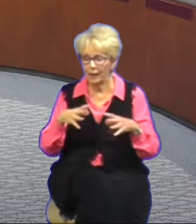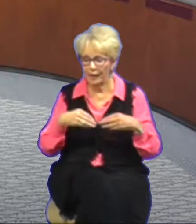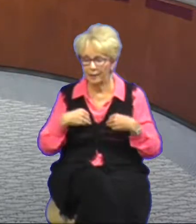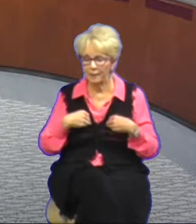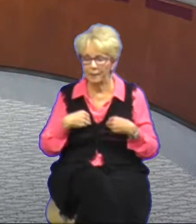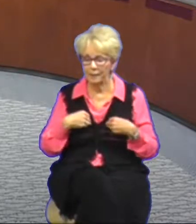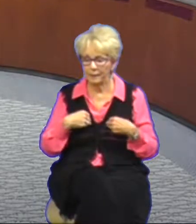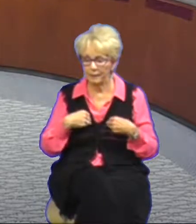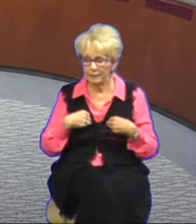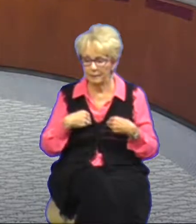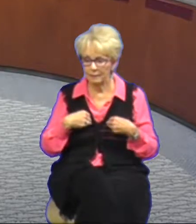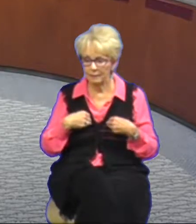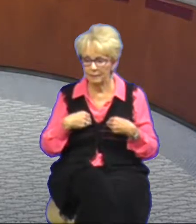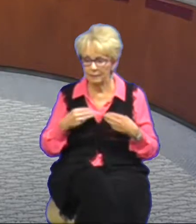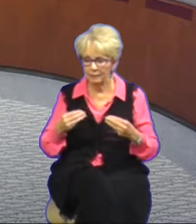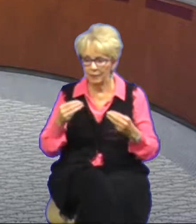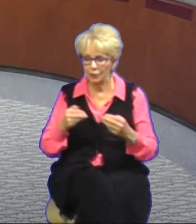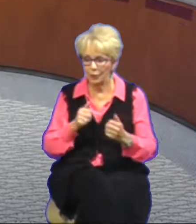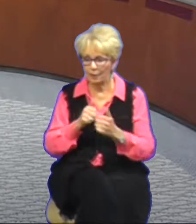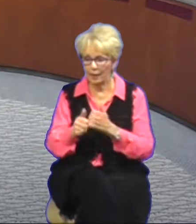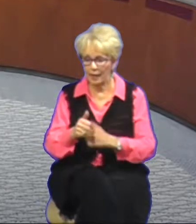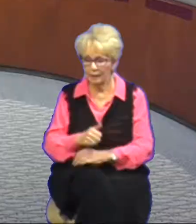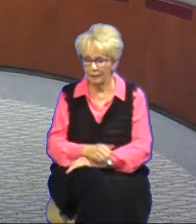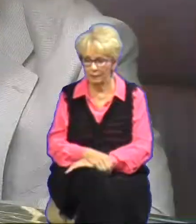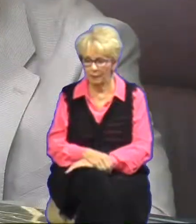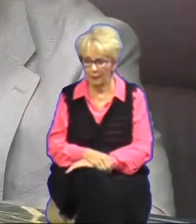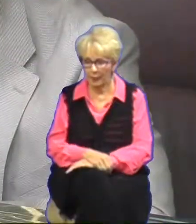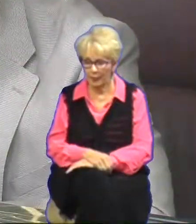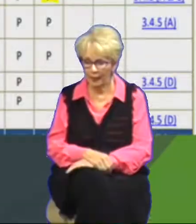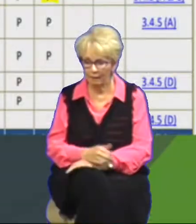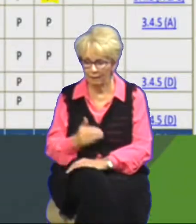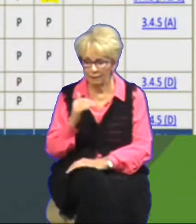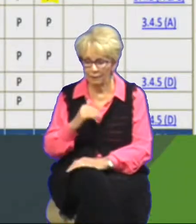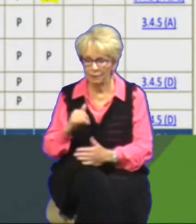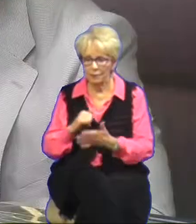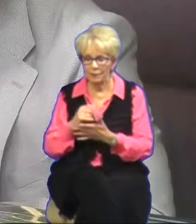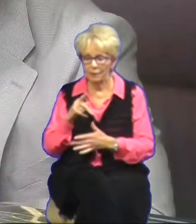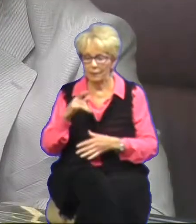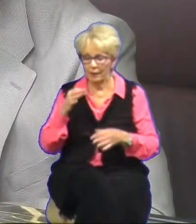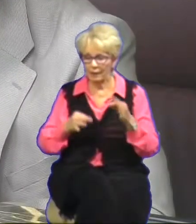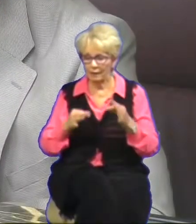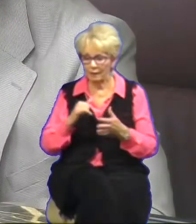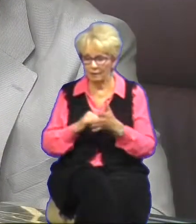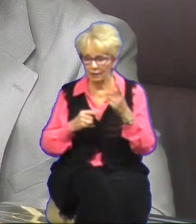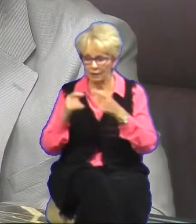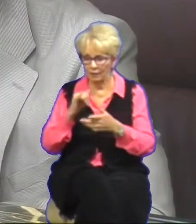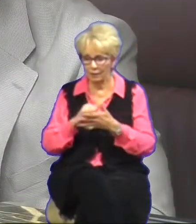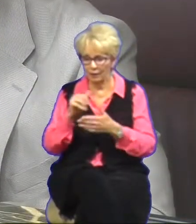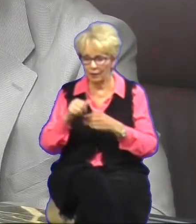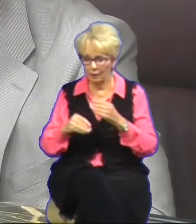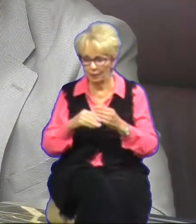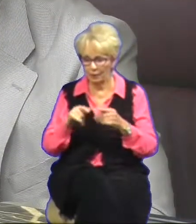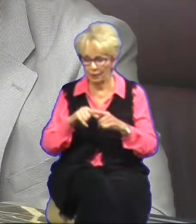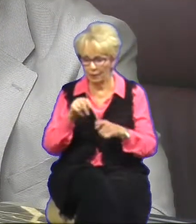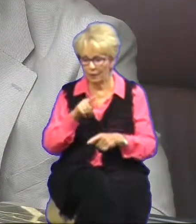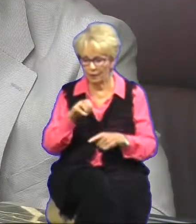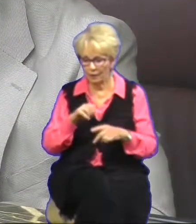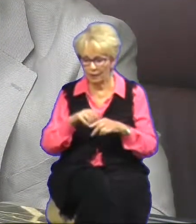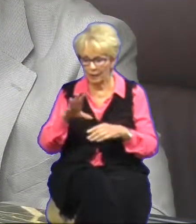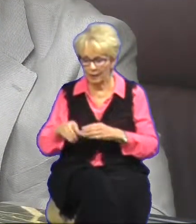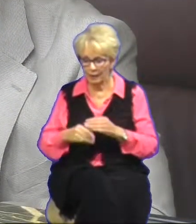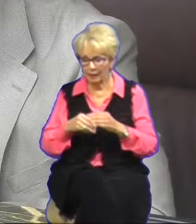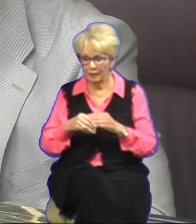saying aye. Aye. Motion passes. Next on our agenda is a public hearing and consideration of amendment to the zoning ordinance to